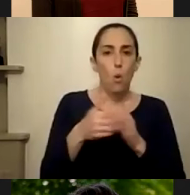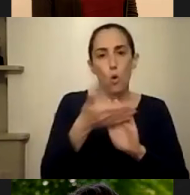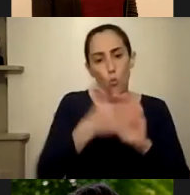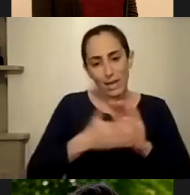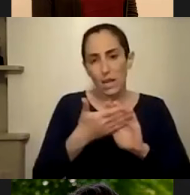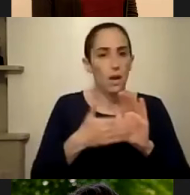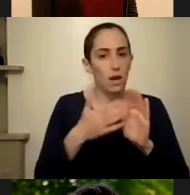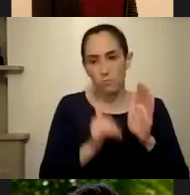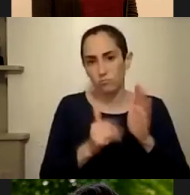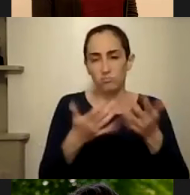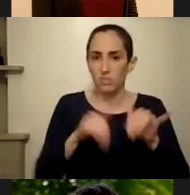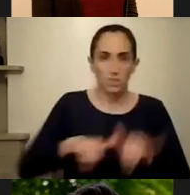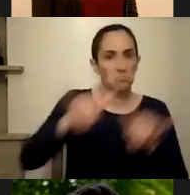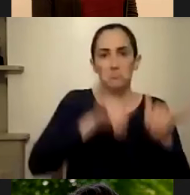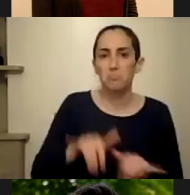of the retina.